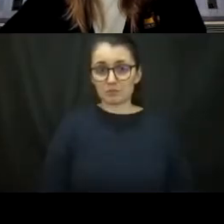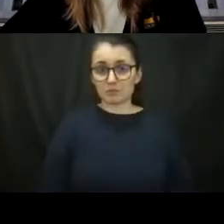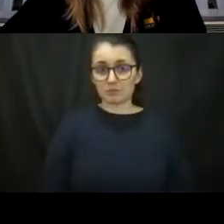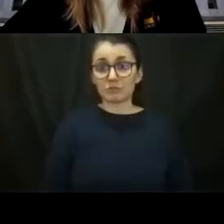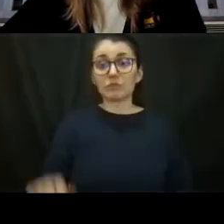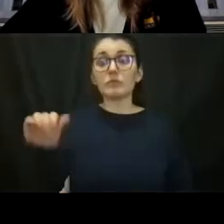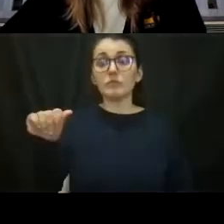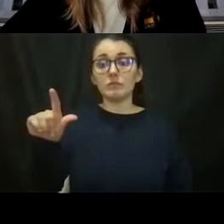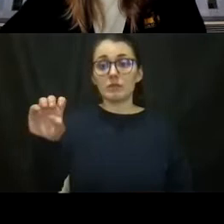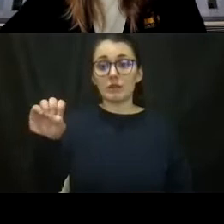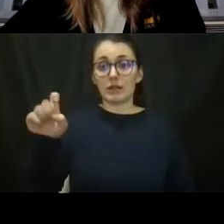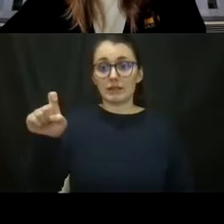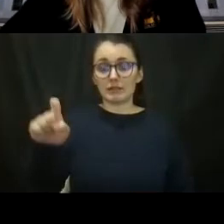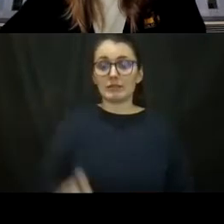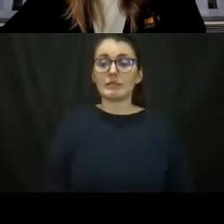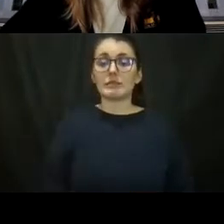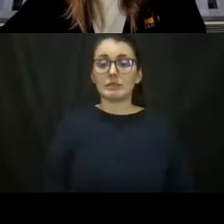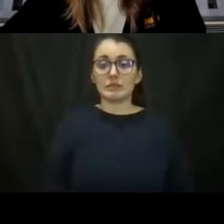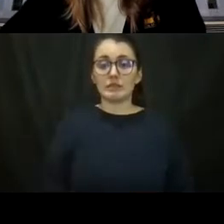Alex has a hand up.